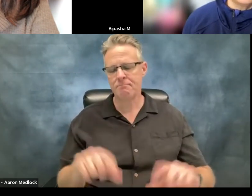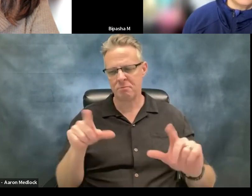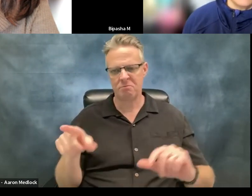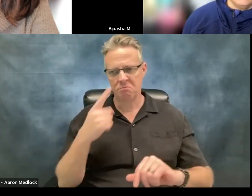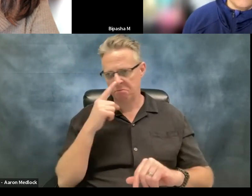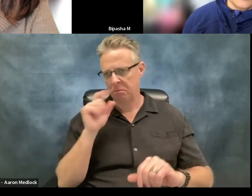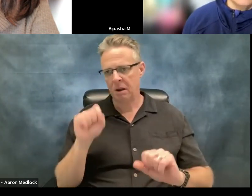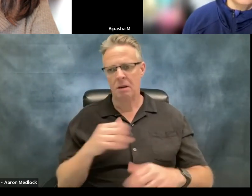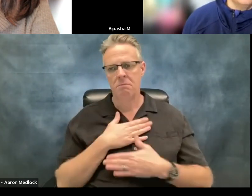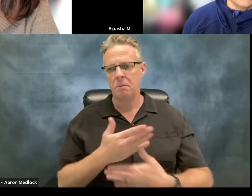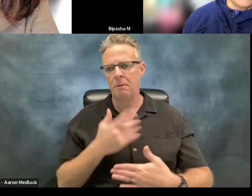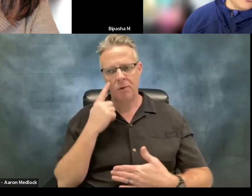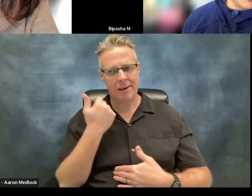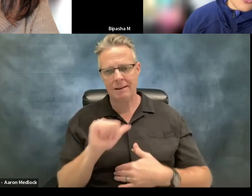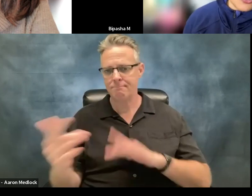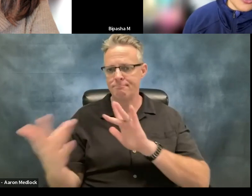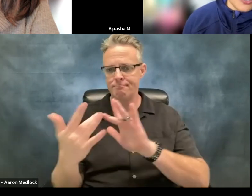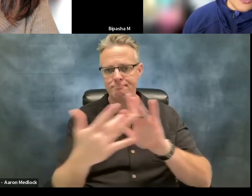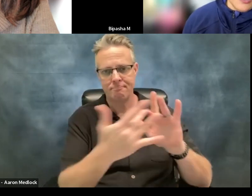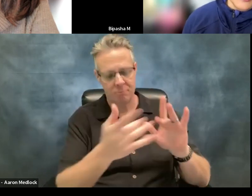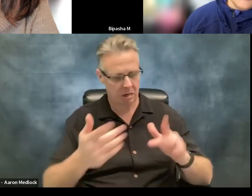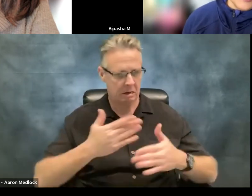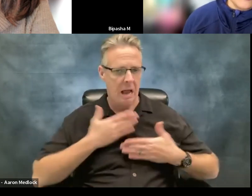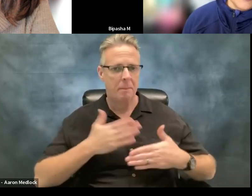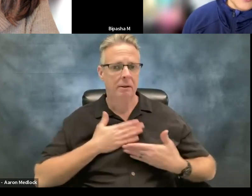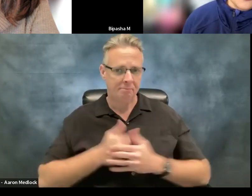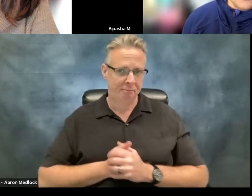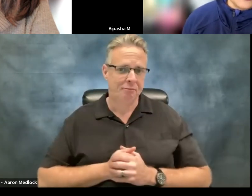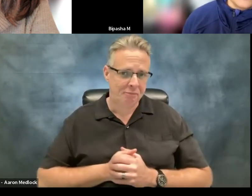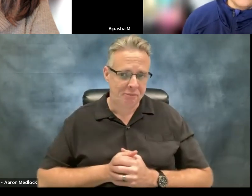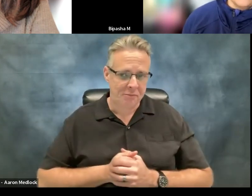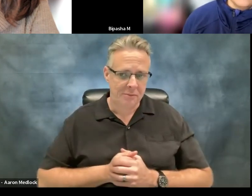reaching out to anyone who wants to talk to her. But